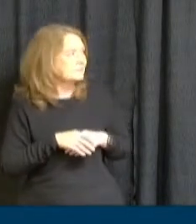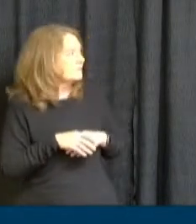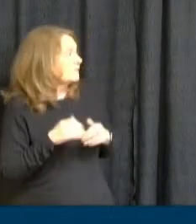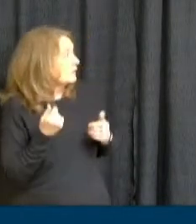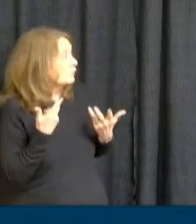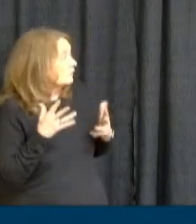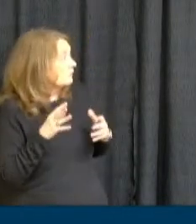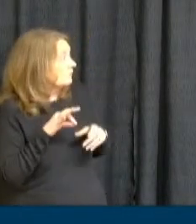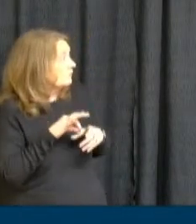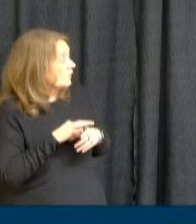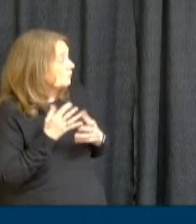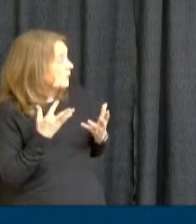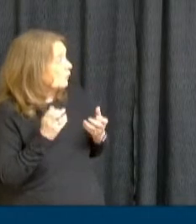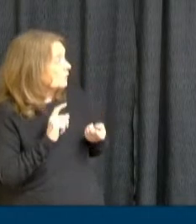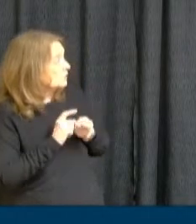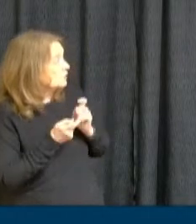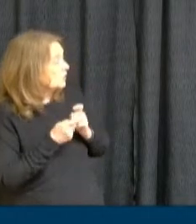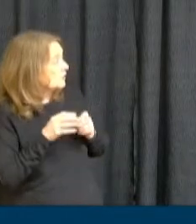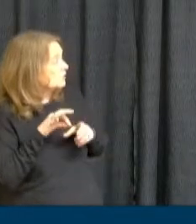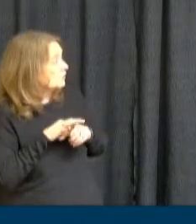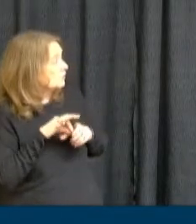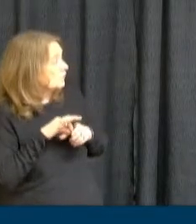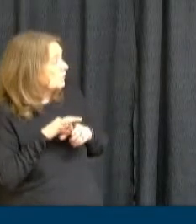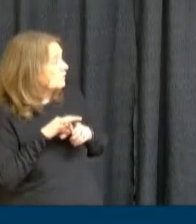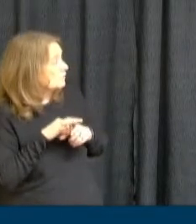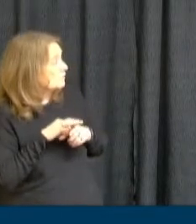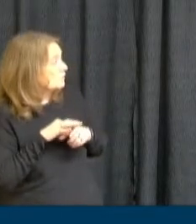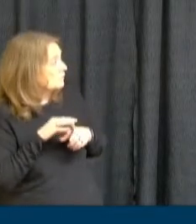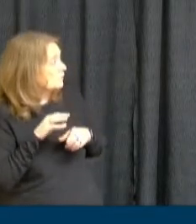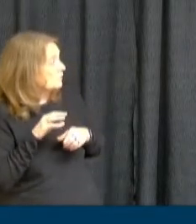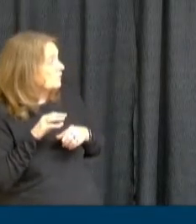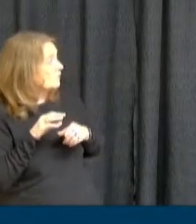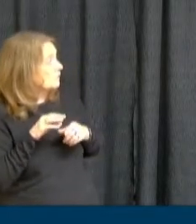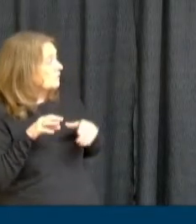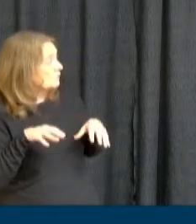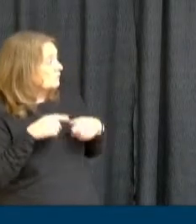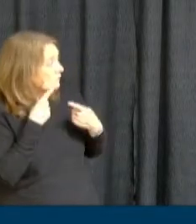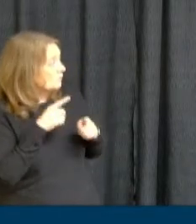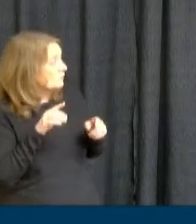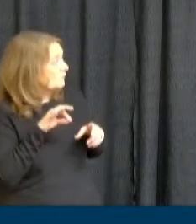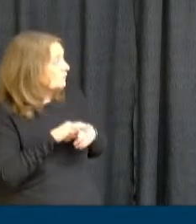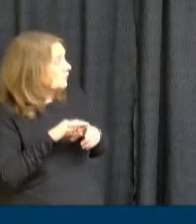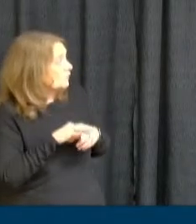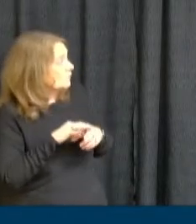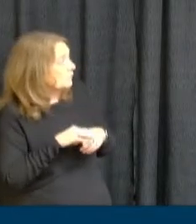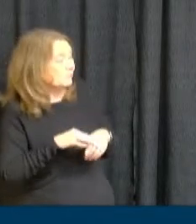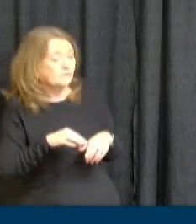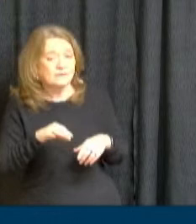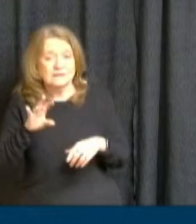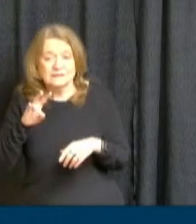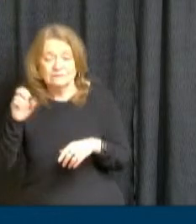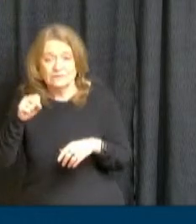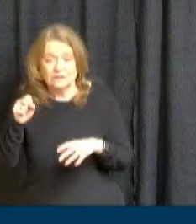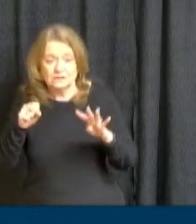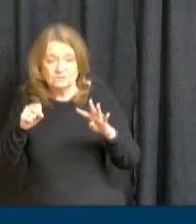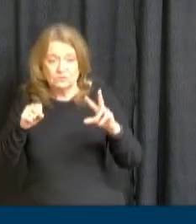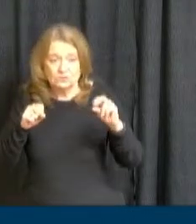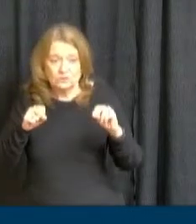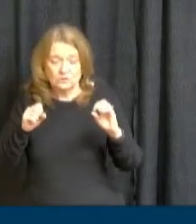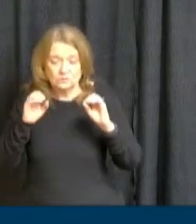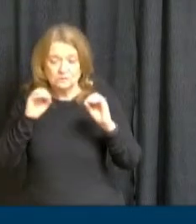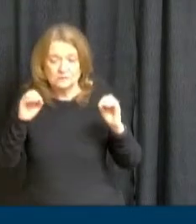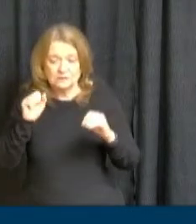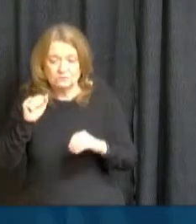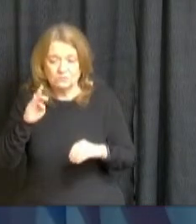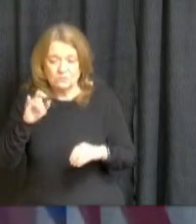Every member voted. Any member wish to change their vote? Madam Clerk, take the vote. 7 yes, 4 no, 0